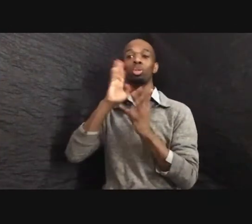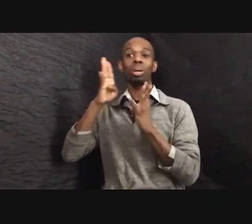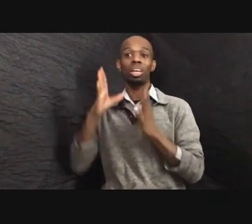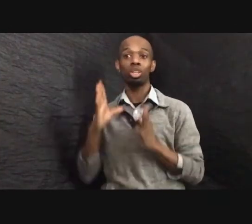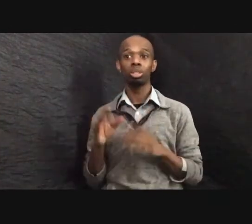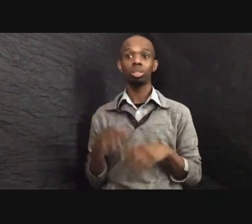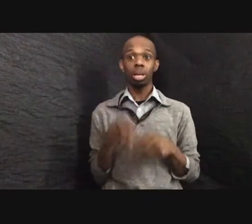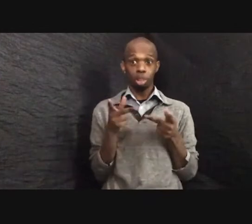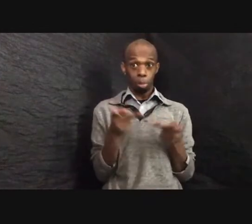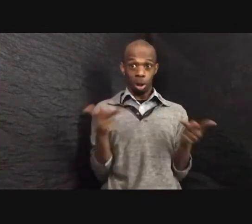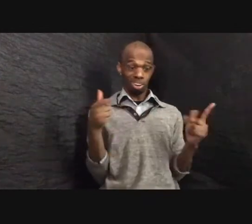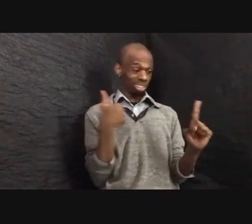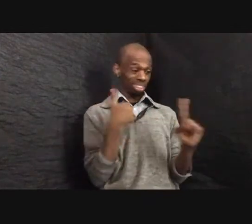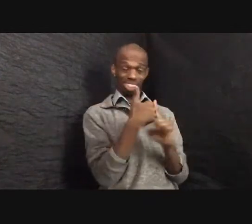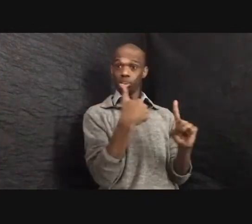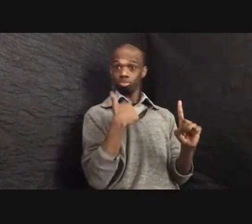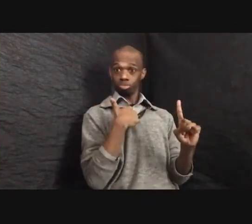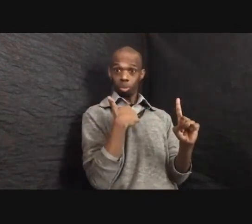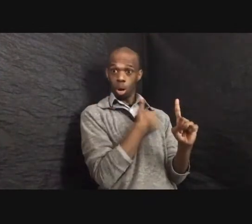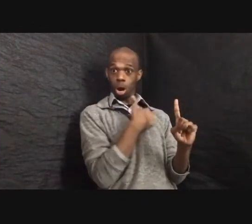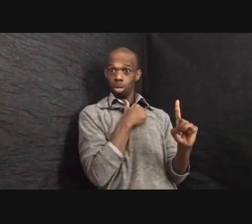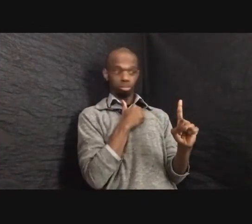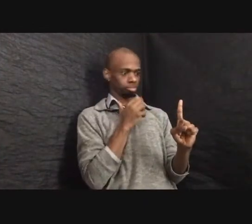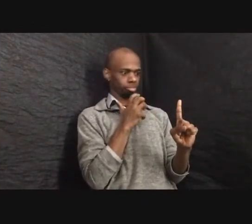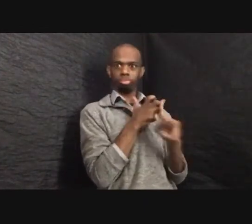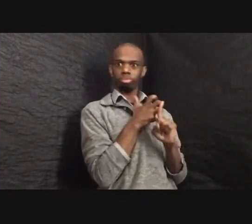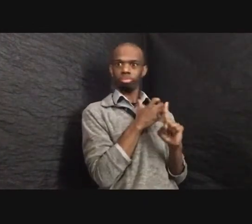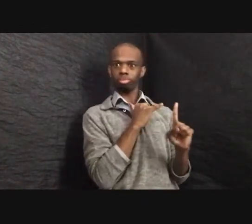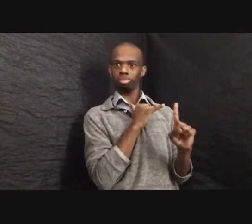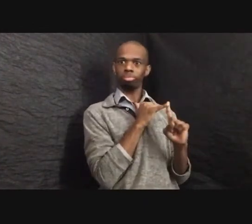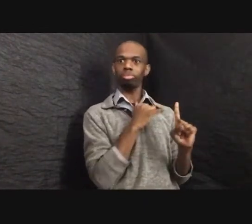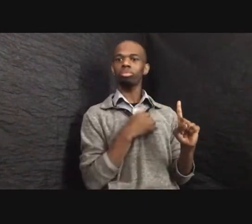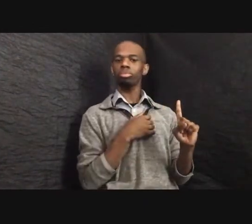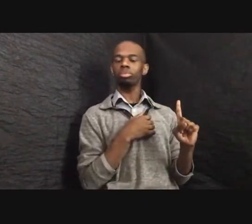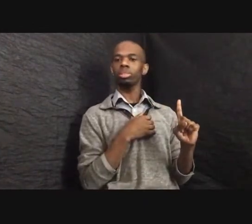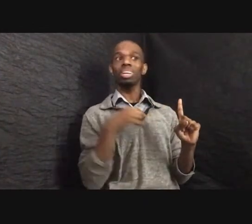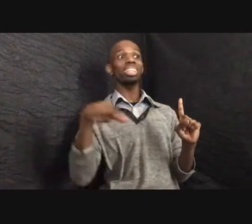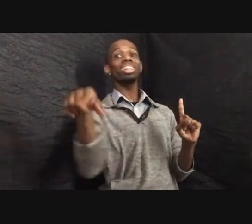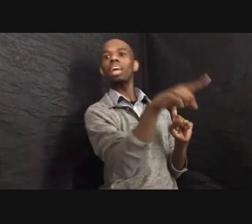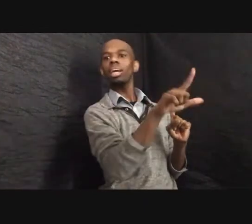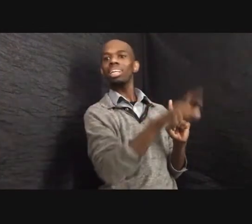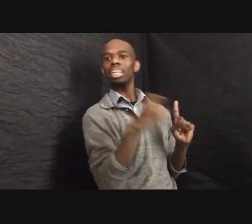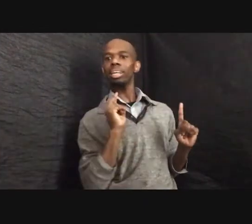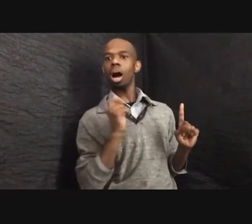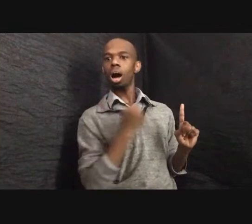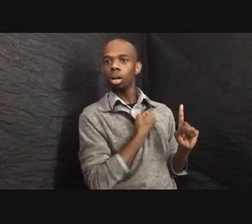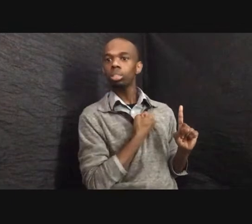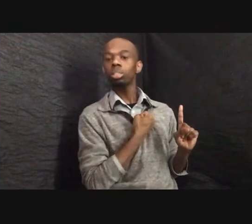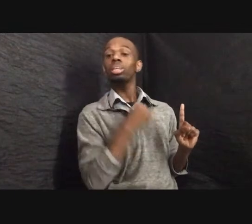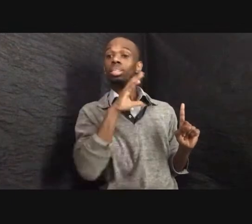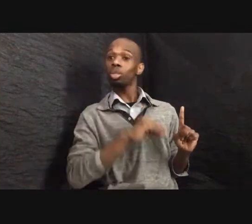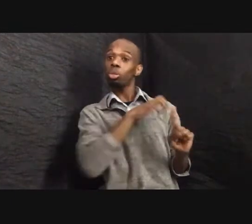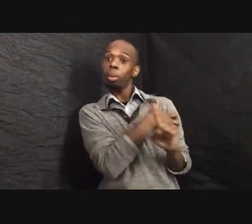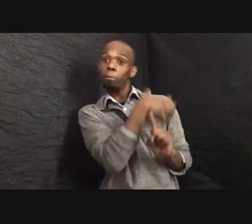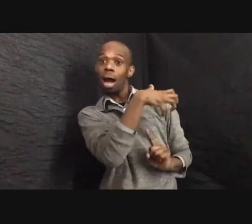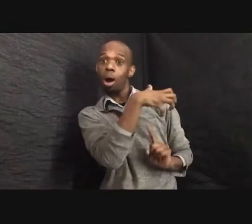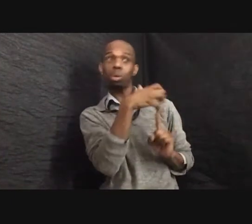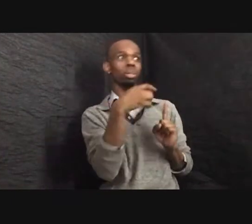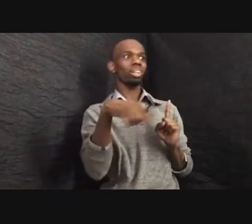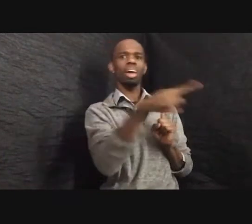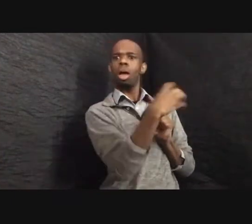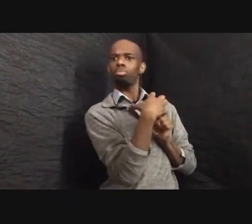us, we take a lot of that power back. That we think that we all so often give to them in search and in hopes for